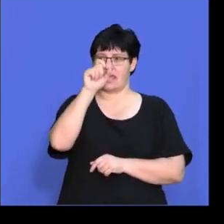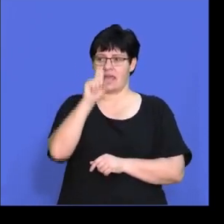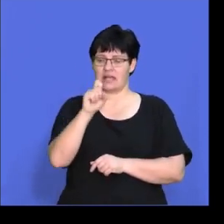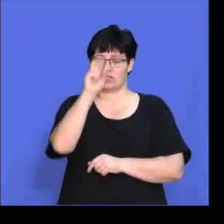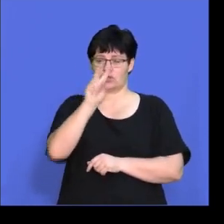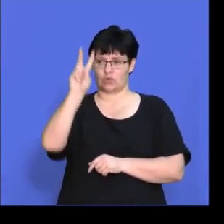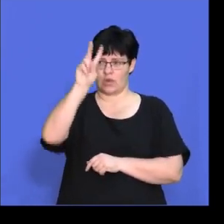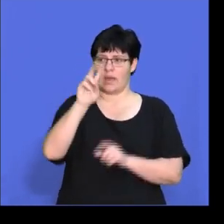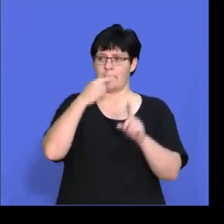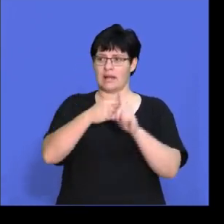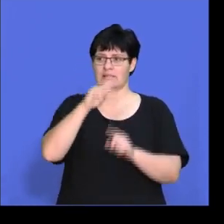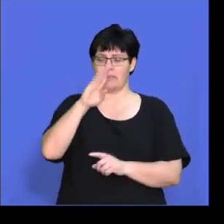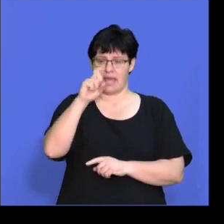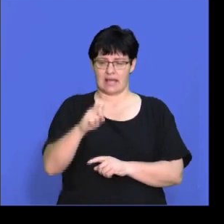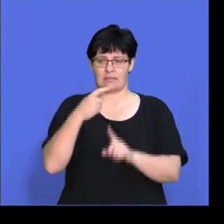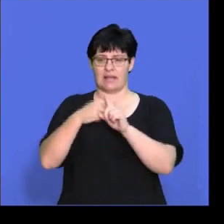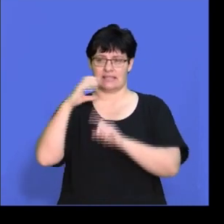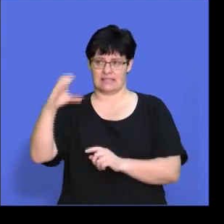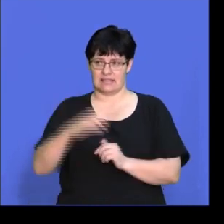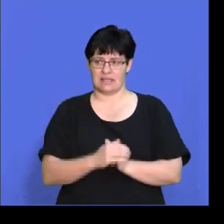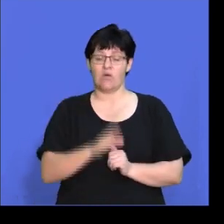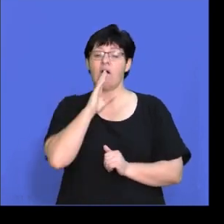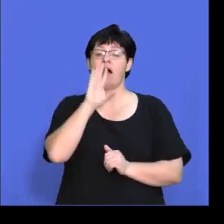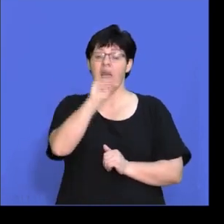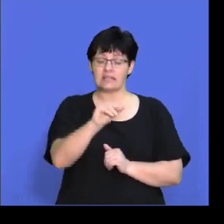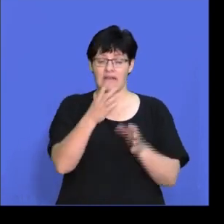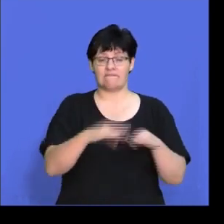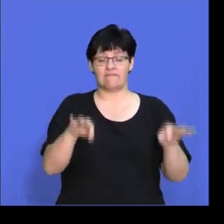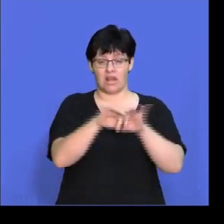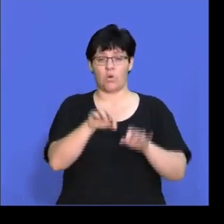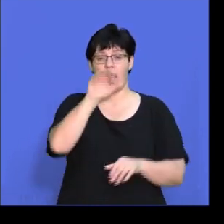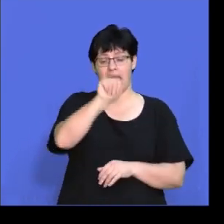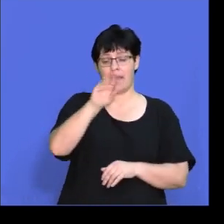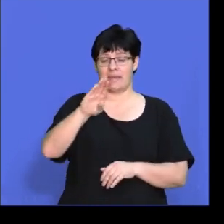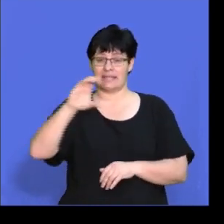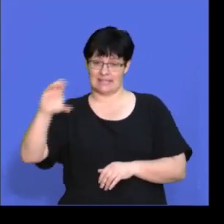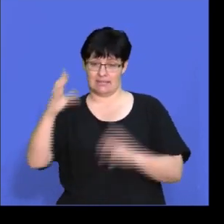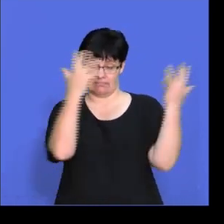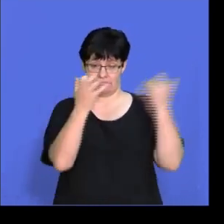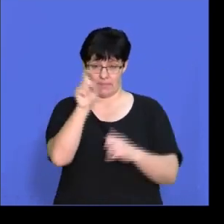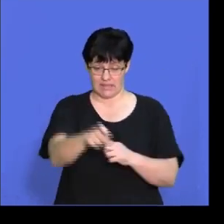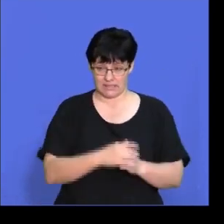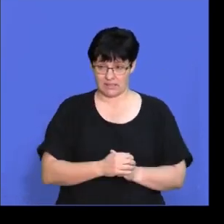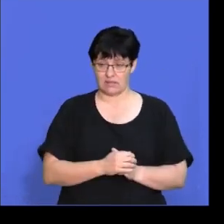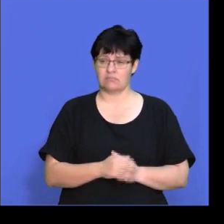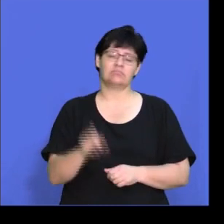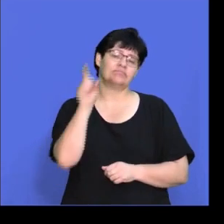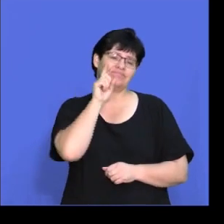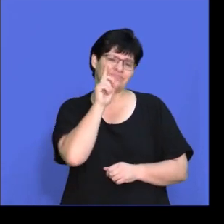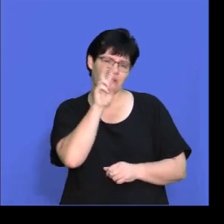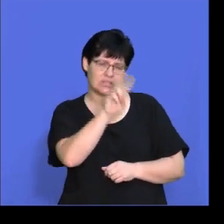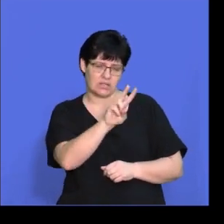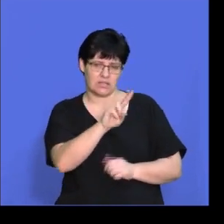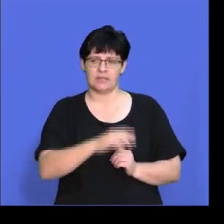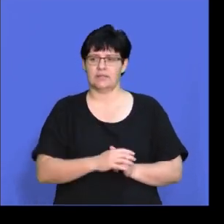plus bx plus c, and we're being asked to calculate the value of a, b, and c. Okay, so just looking at this